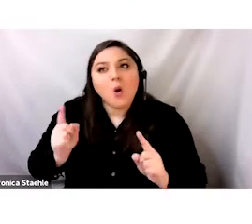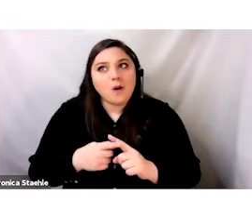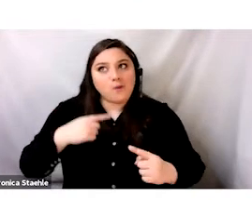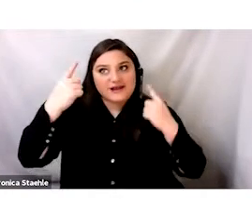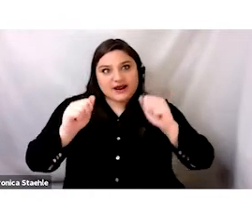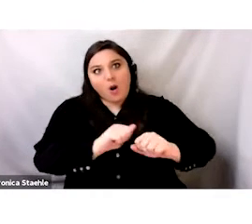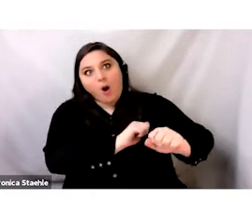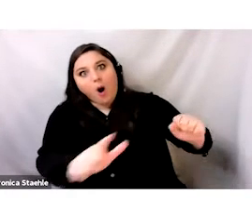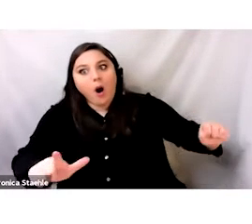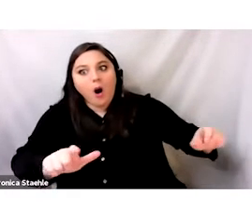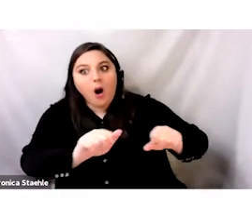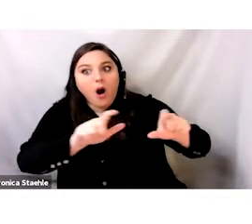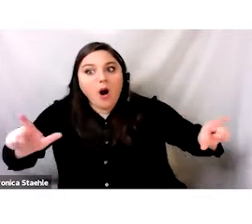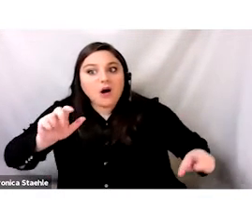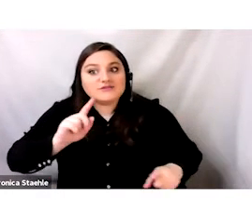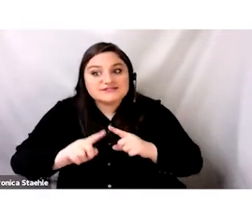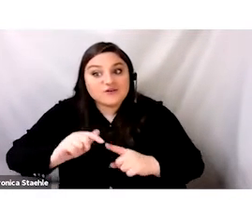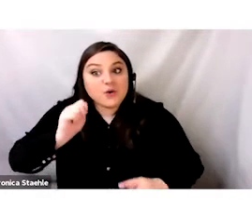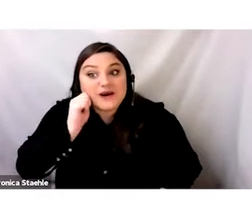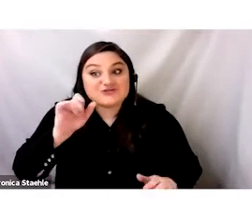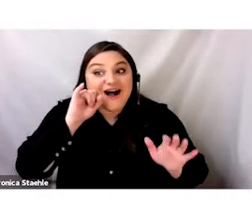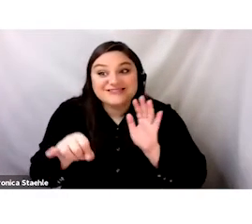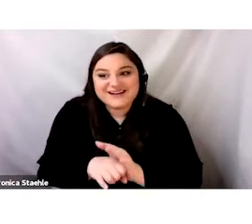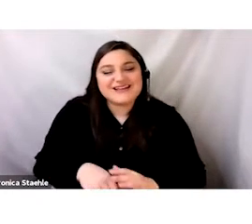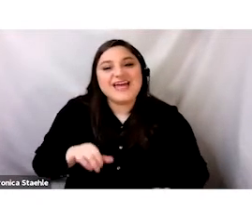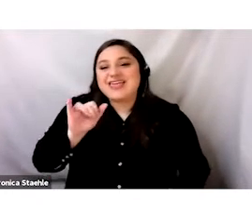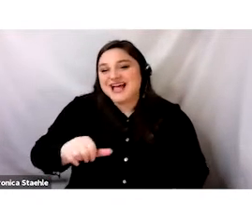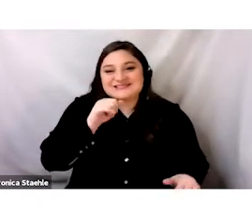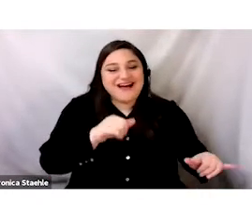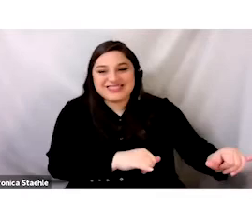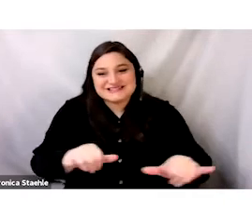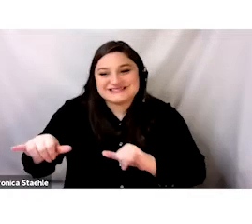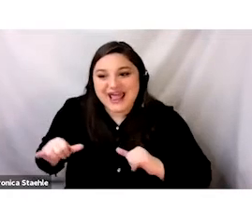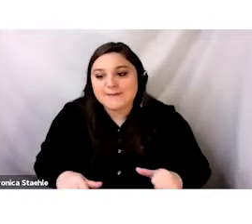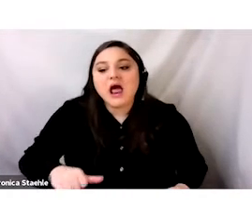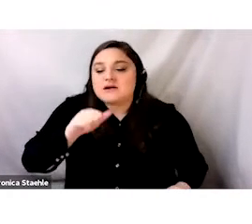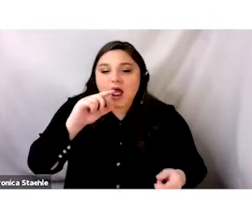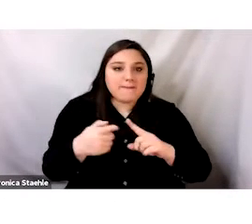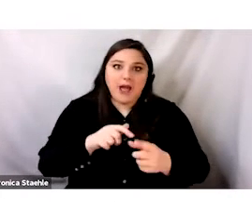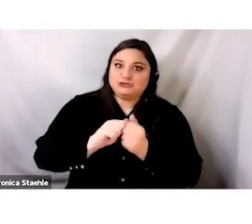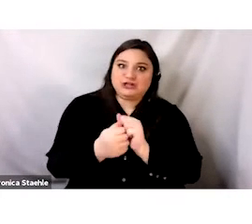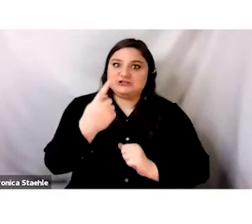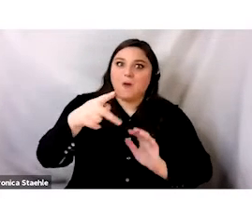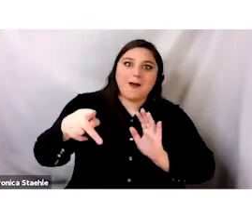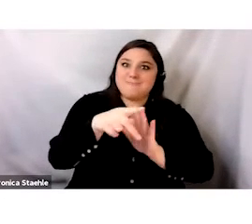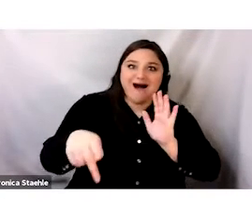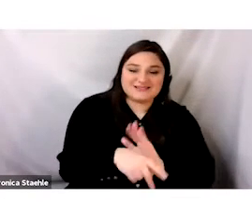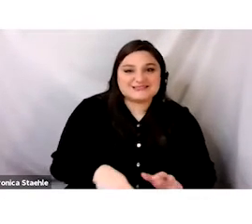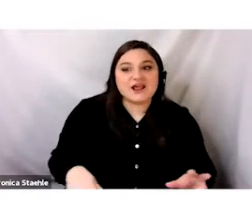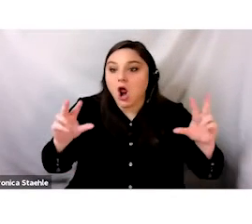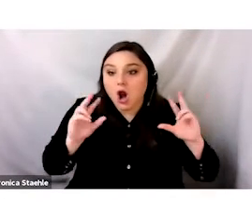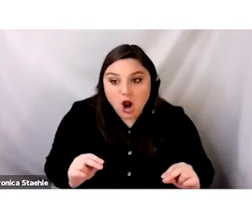that when we talk about equity, it's not as easy as let's just change a policy, but we are ultimately looking at let's